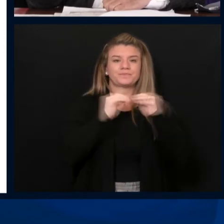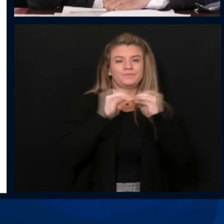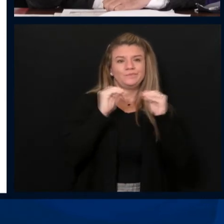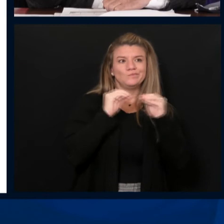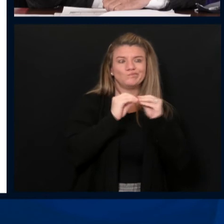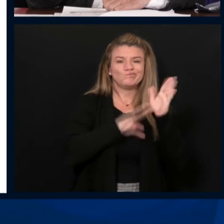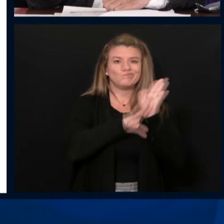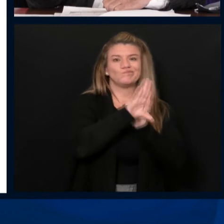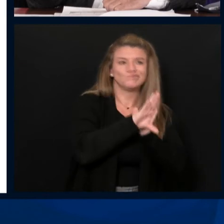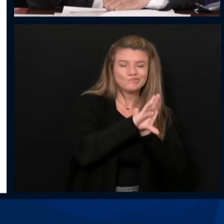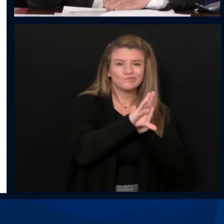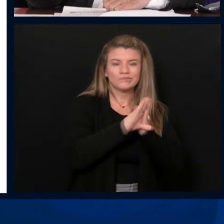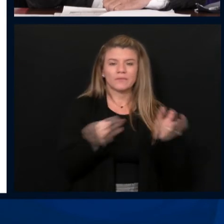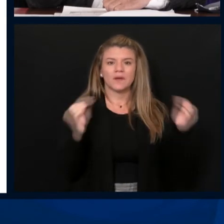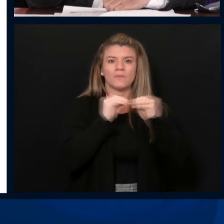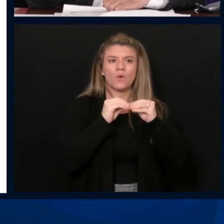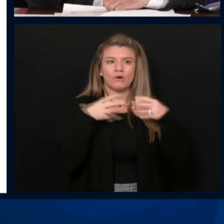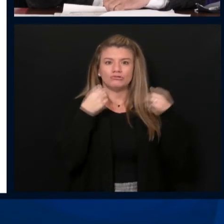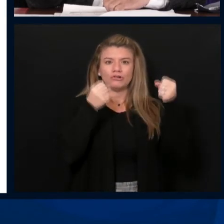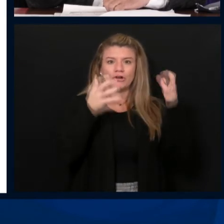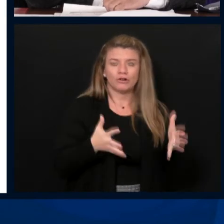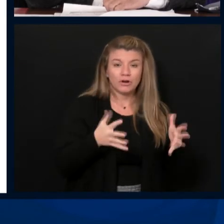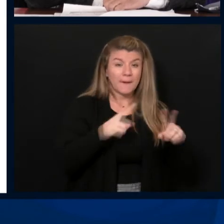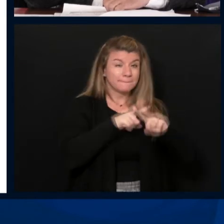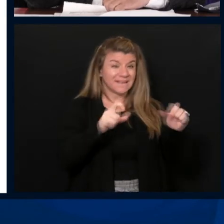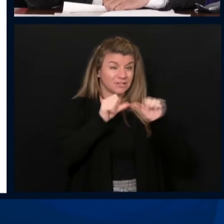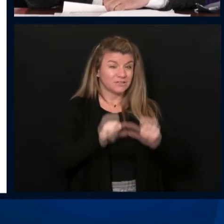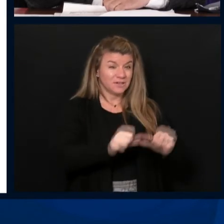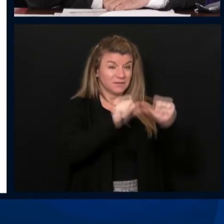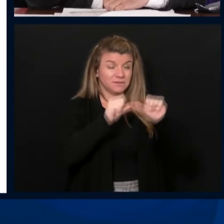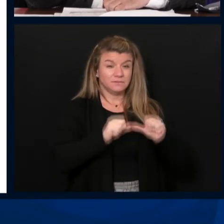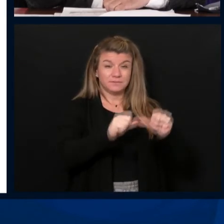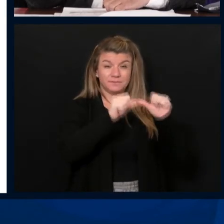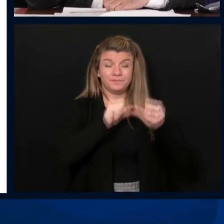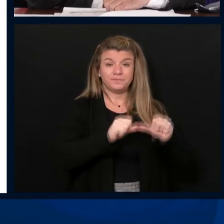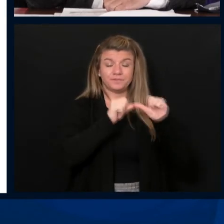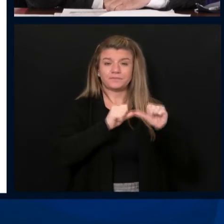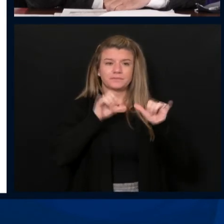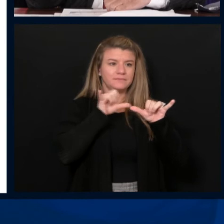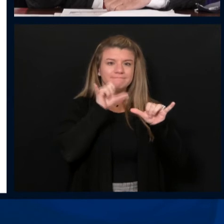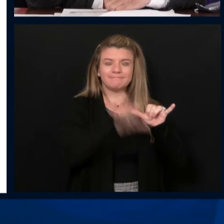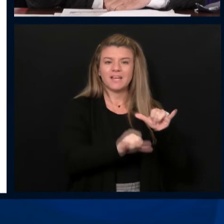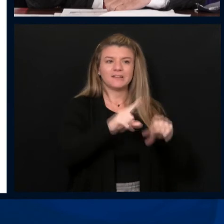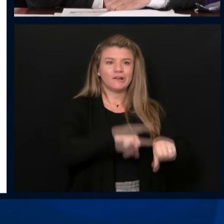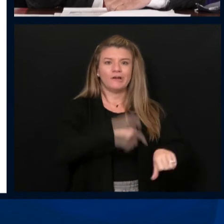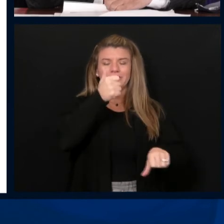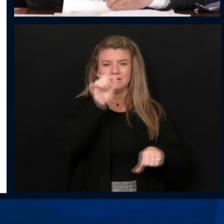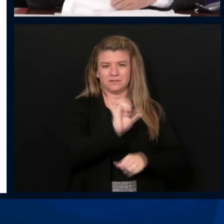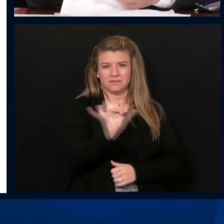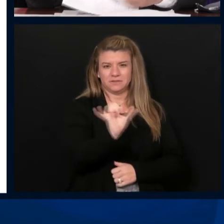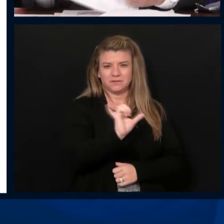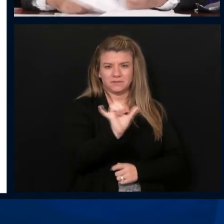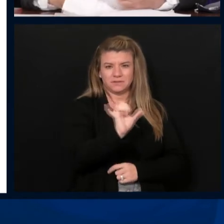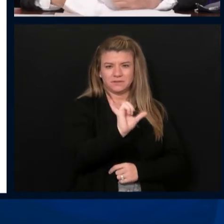significantly greater, but the duration is hanging with us significantly longer as well.